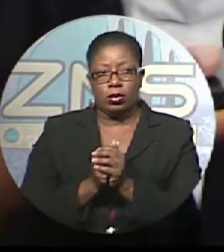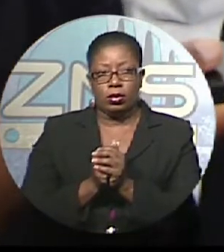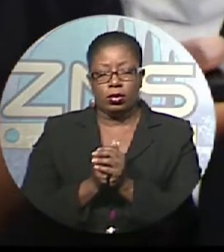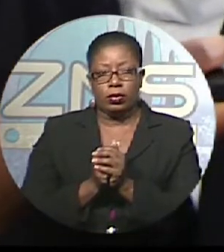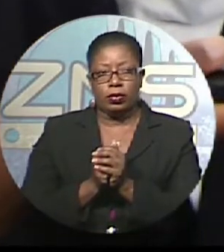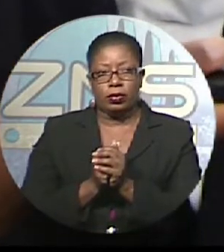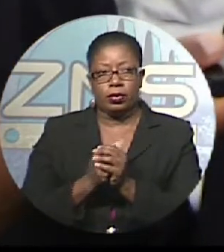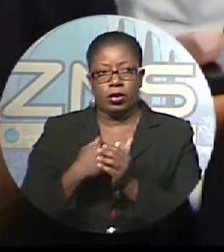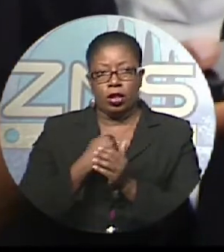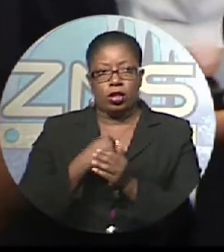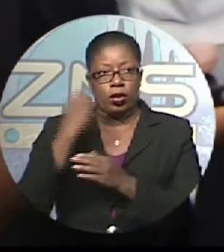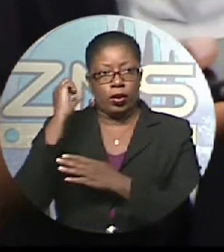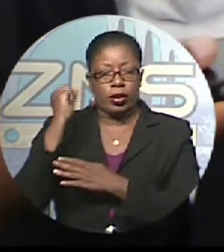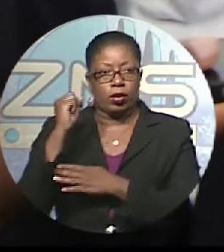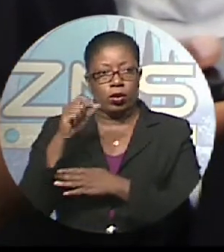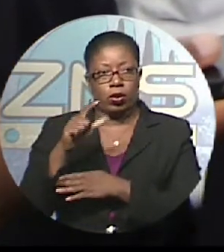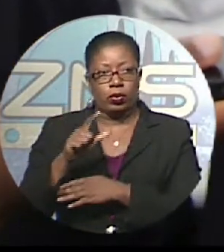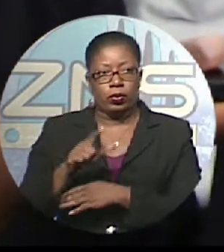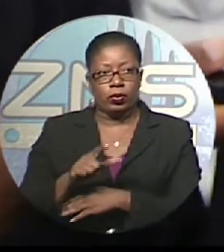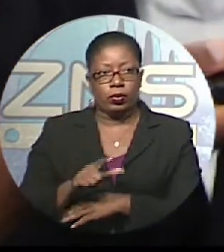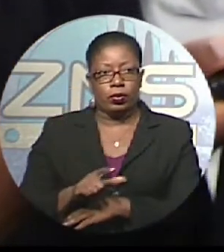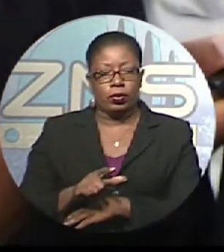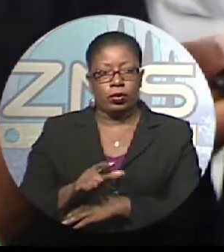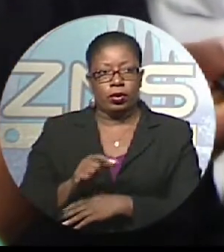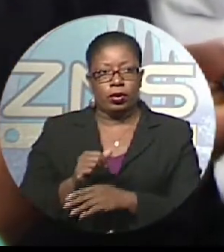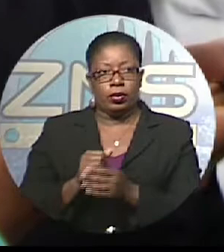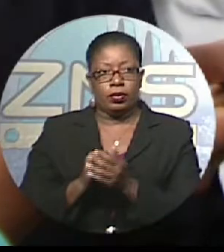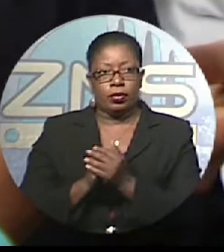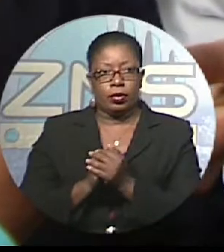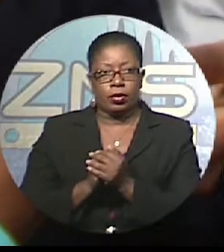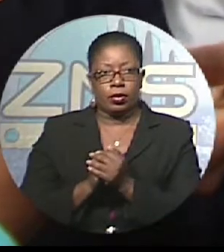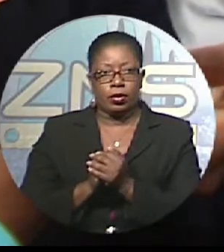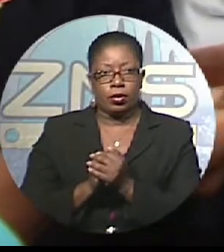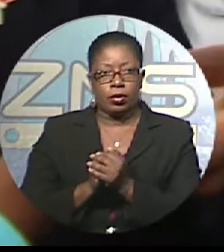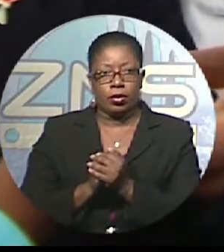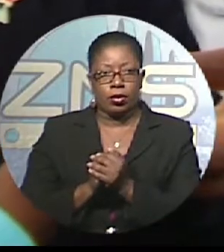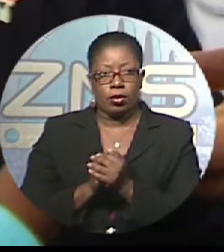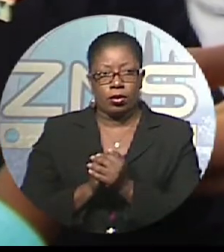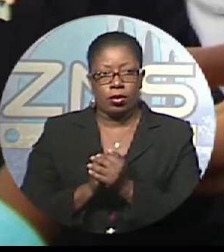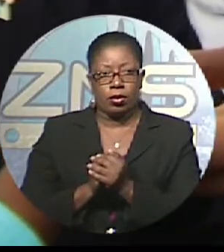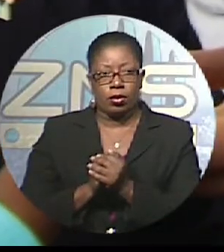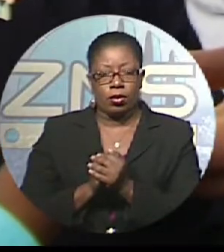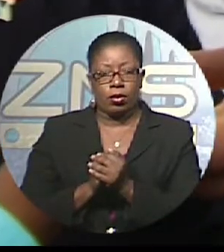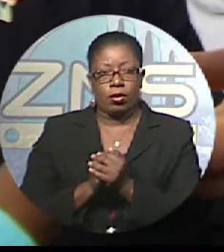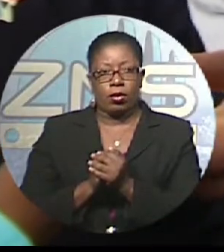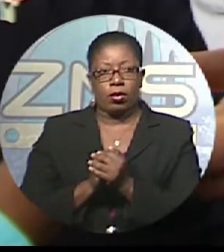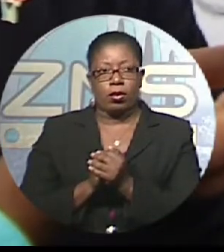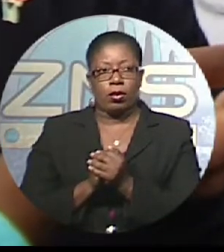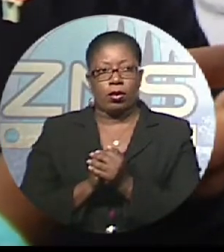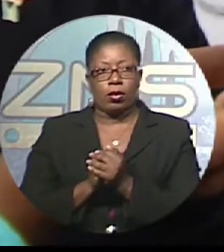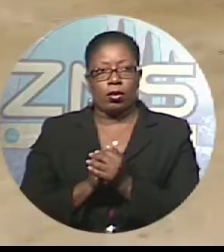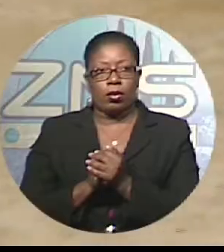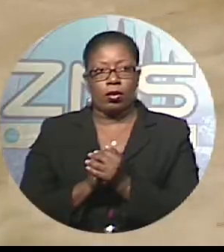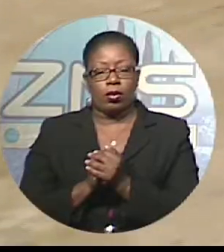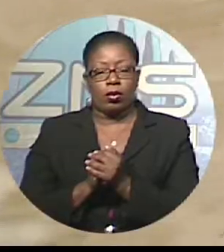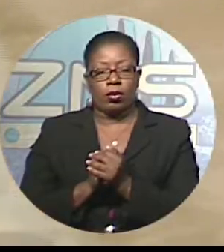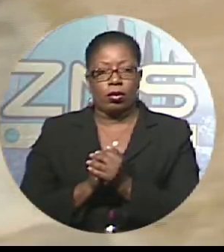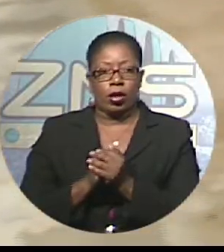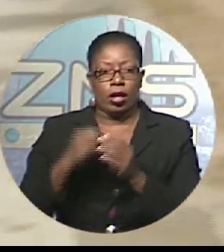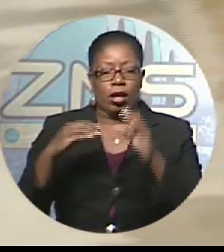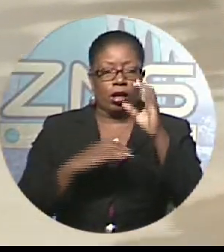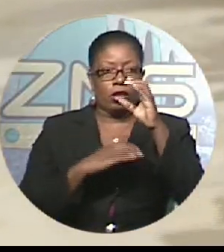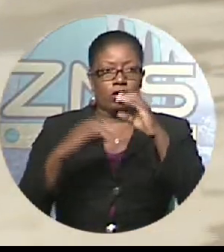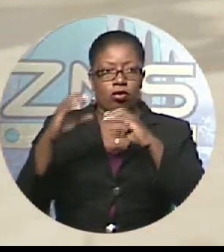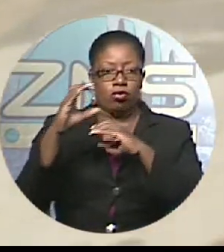management plan is already in place. It's amazing sometimes what we choose to protest about. Construction